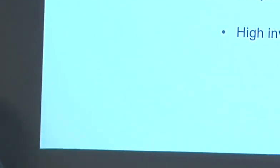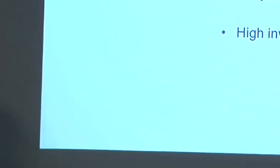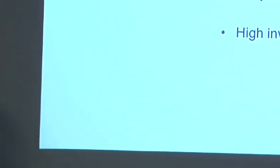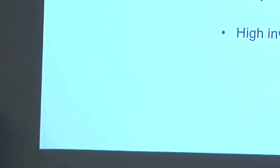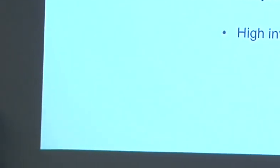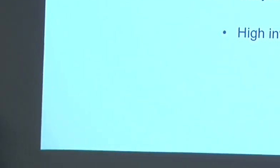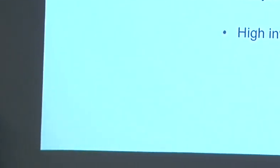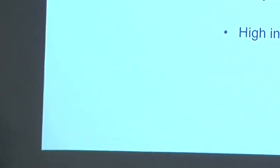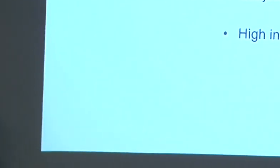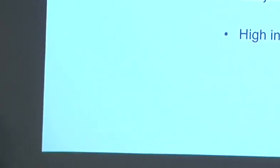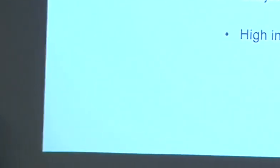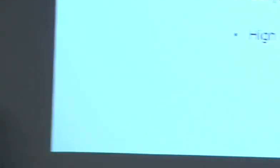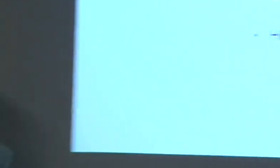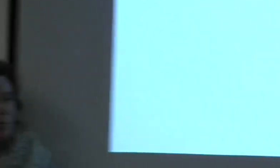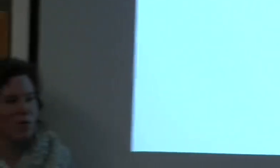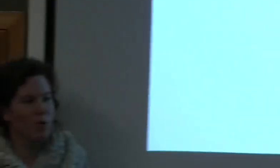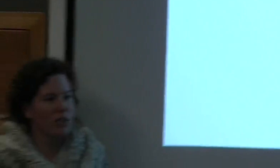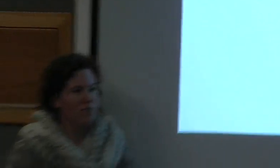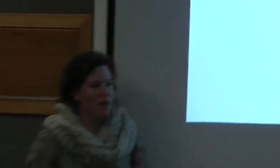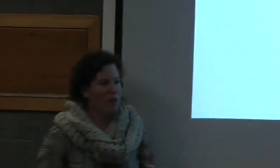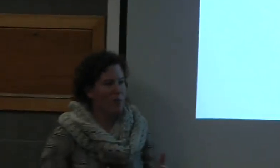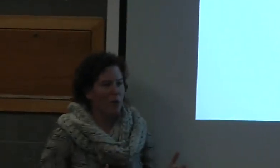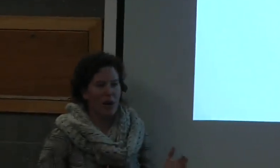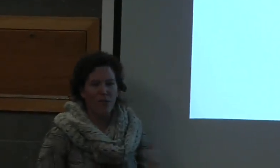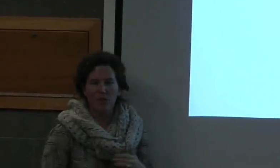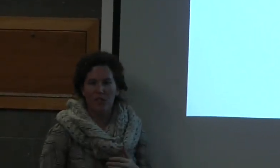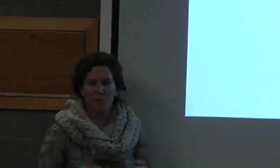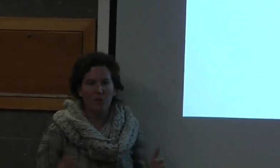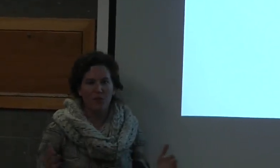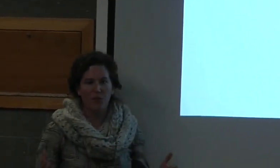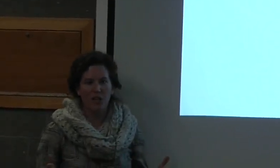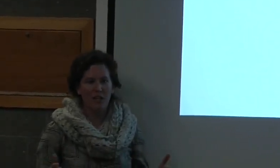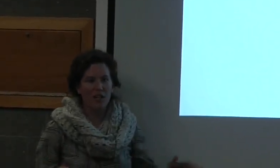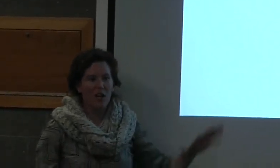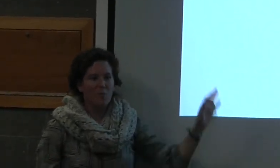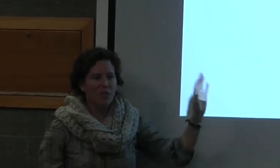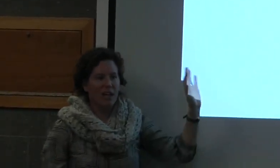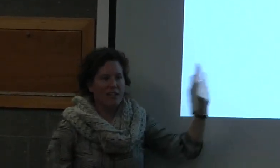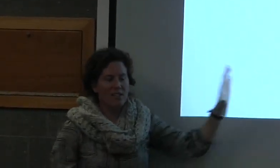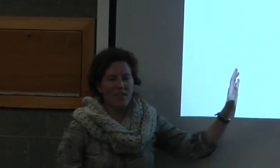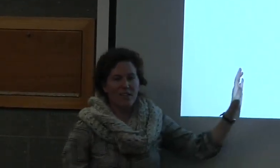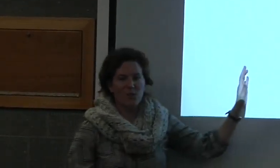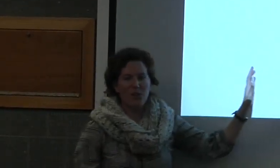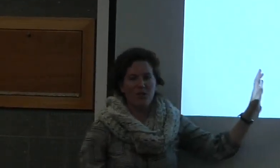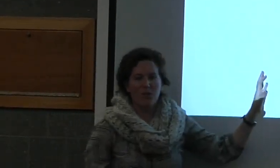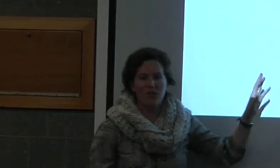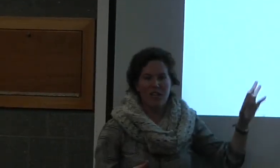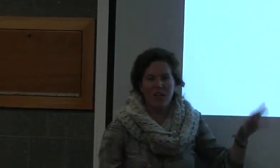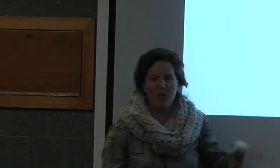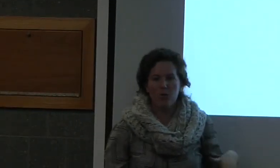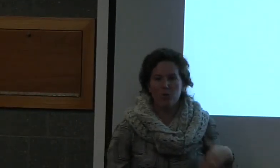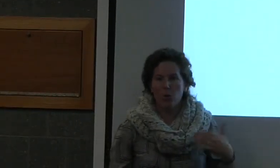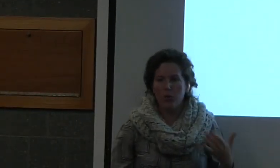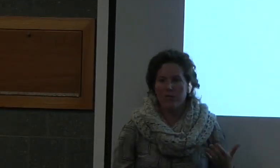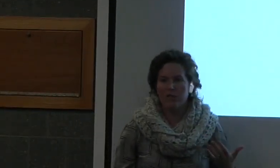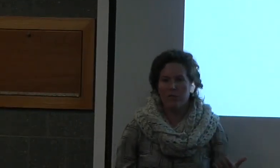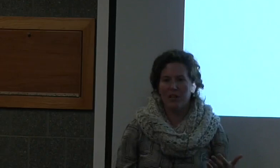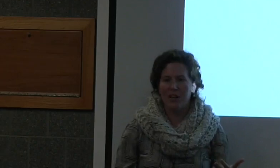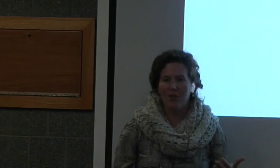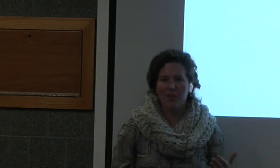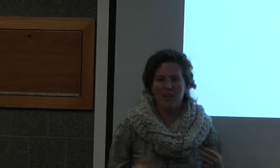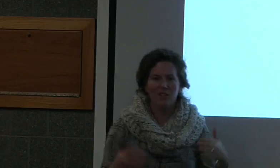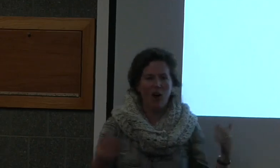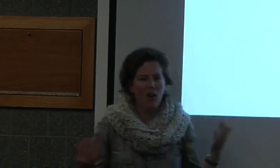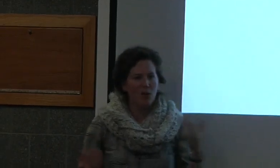does subjectivity play into your field? So that might really vary by whatever discipline you're in. But case studies, right, if you have to take on the role of